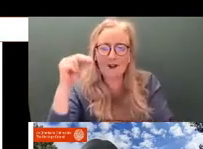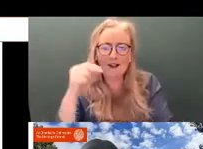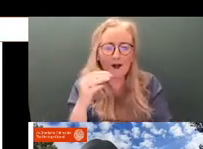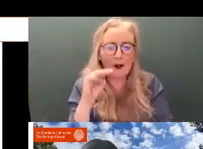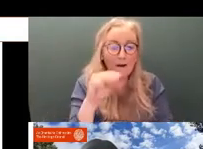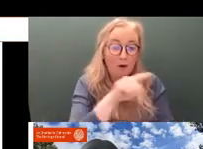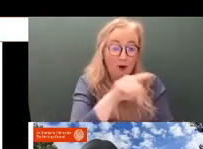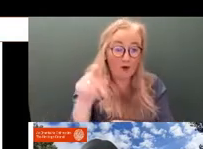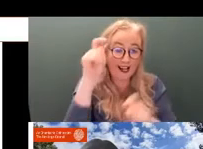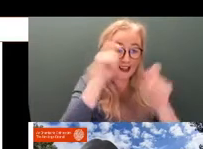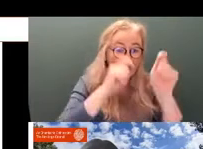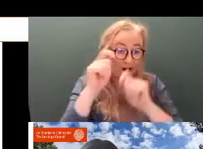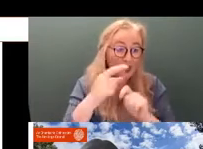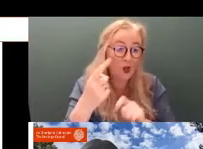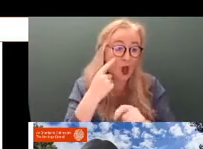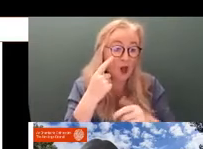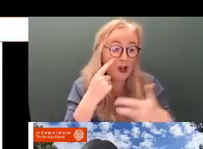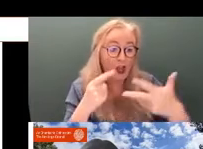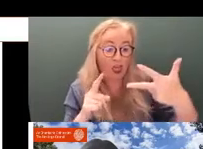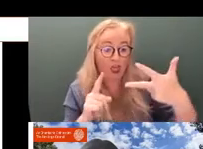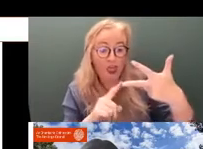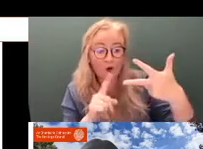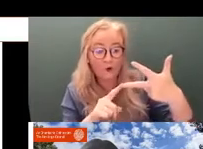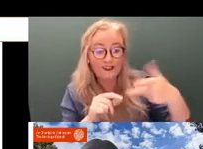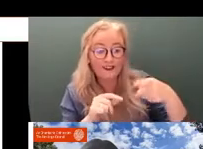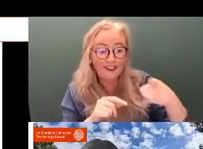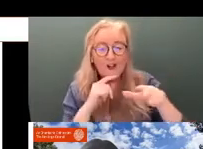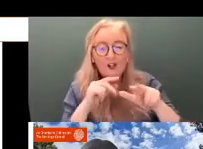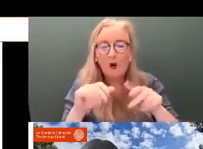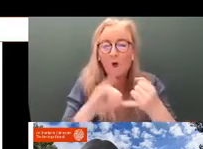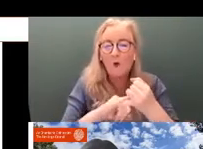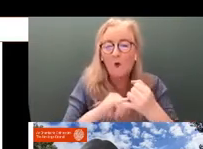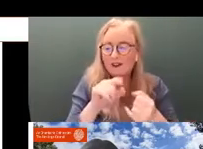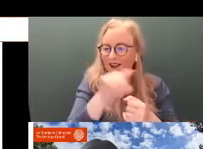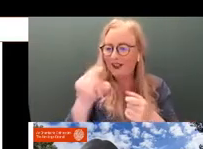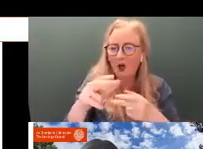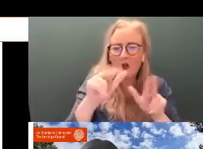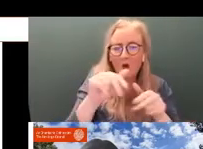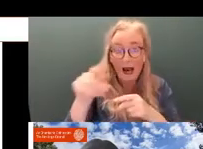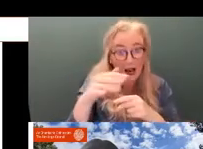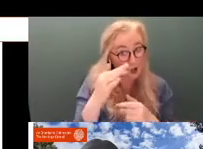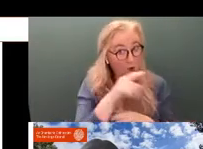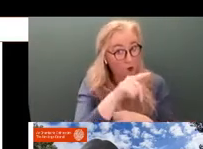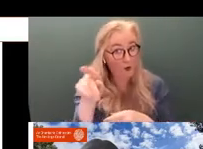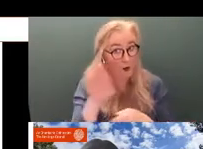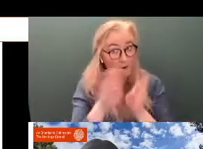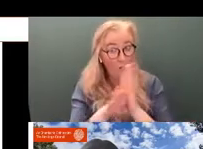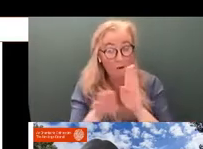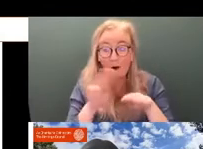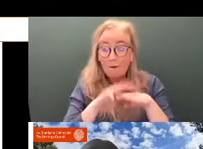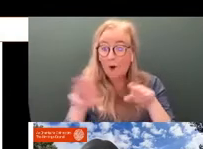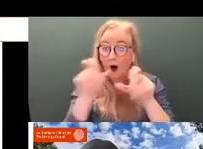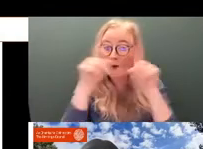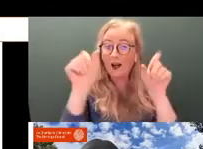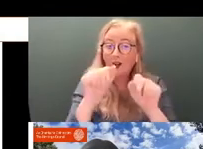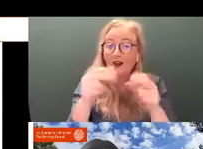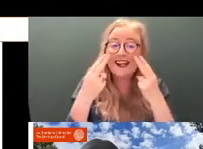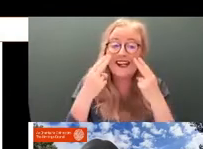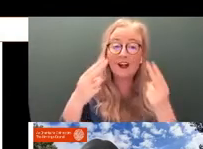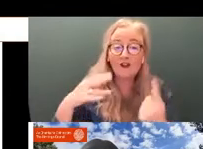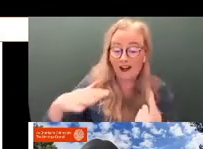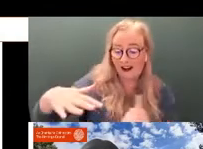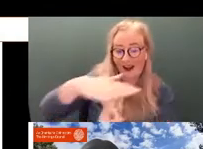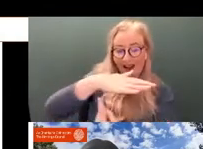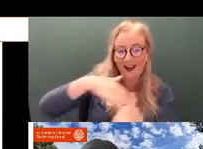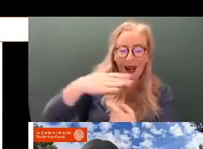consider. So if we look at the third one there, this is heritage newcomers and have you become more aware of nature in your locality, birds,